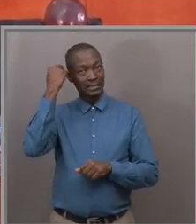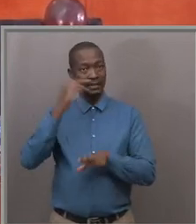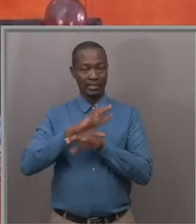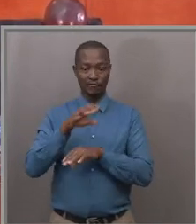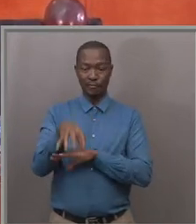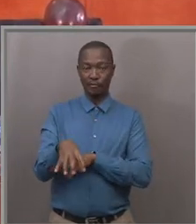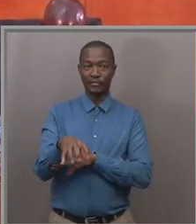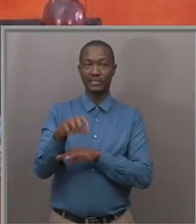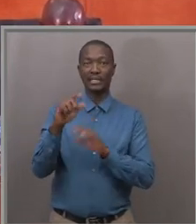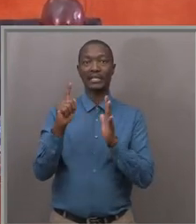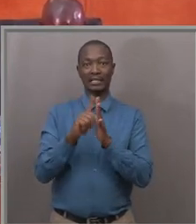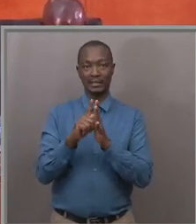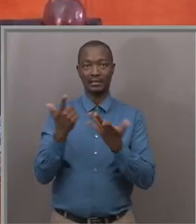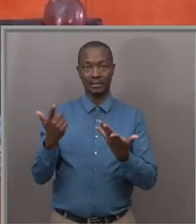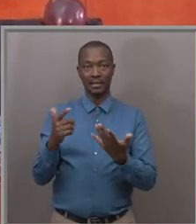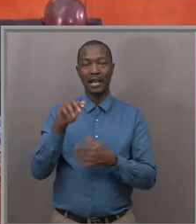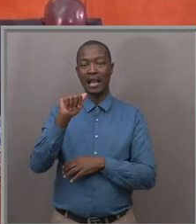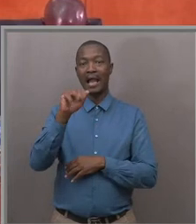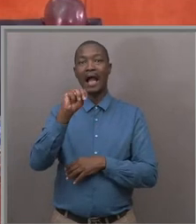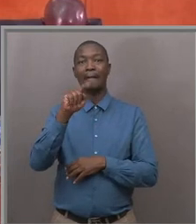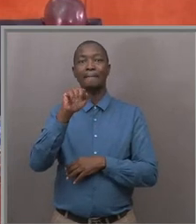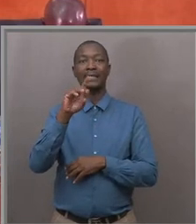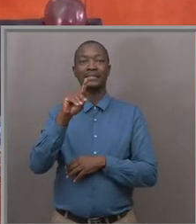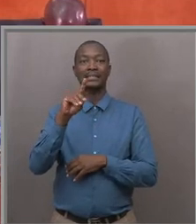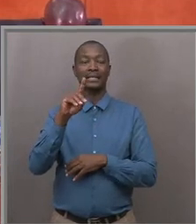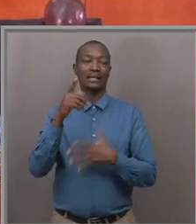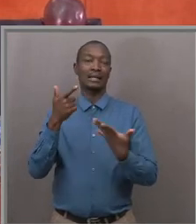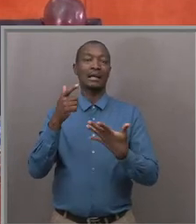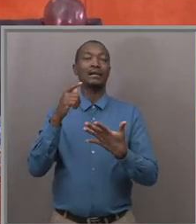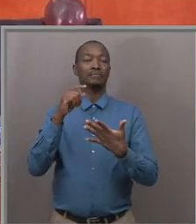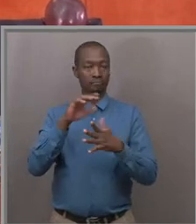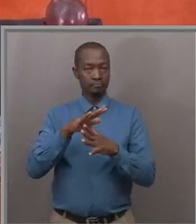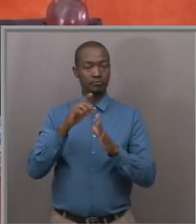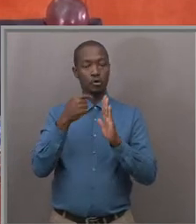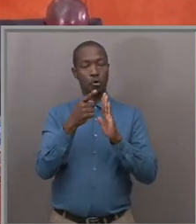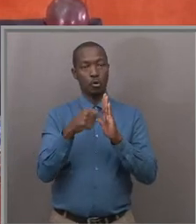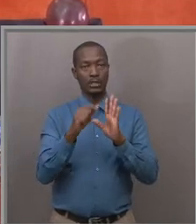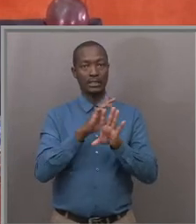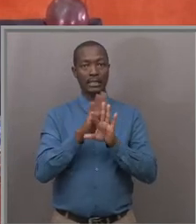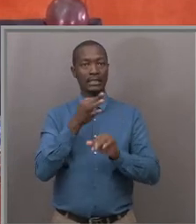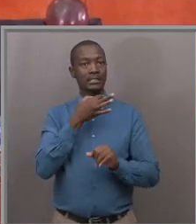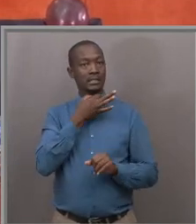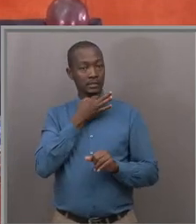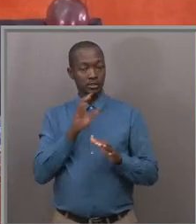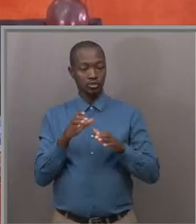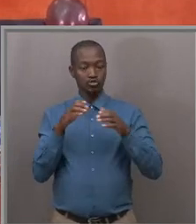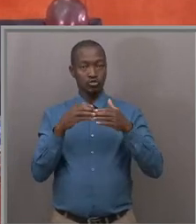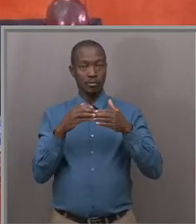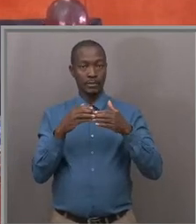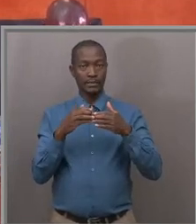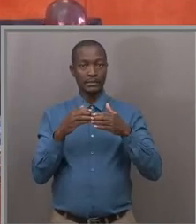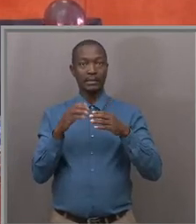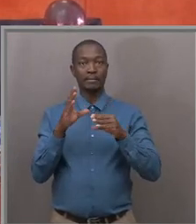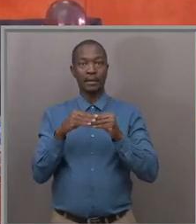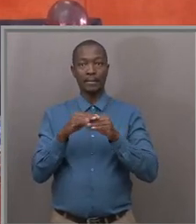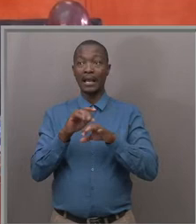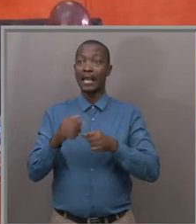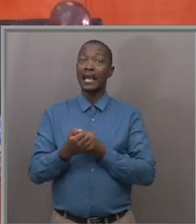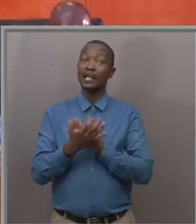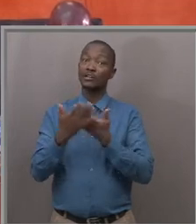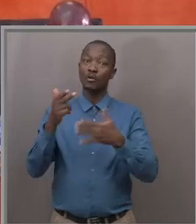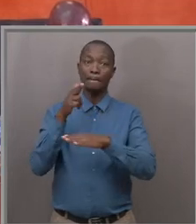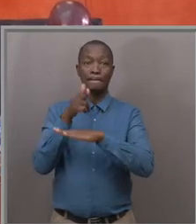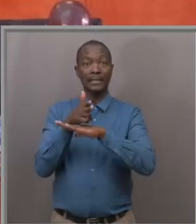legislatures, the Ahmed Kathrada Foundation trustees, the Audit and Risk Committee members, the media, and all other guests and the